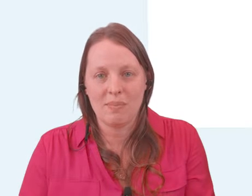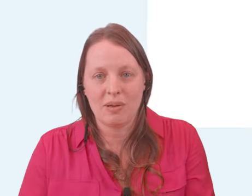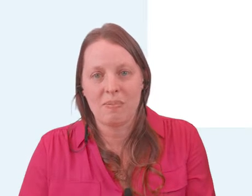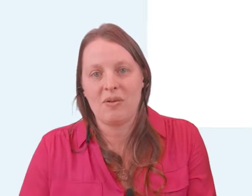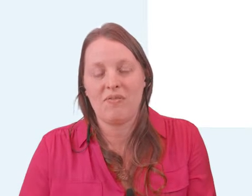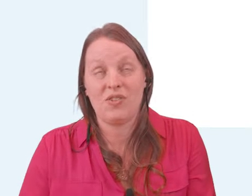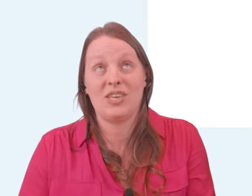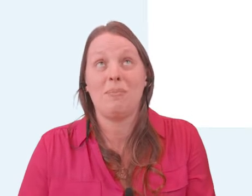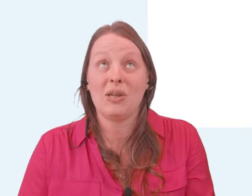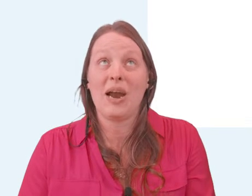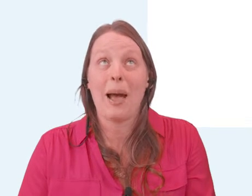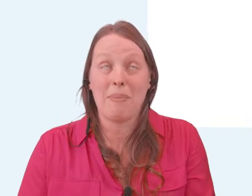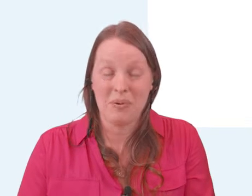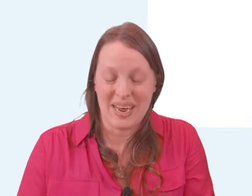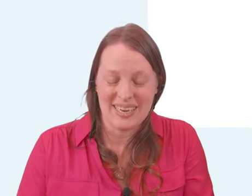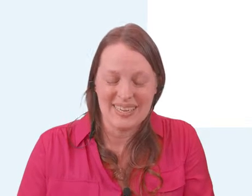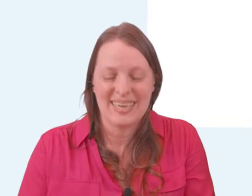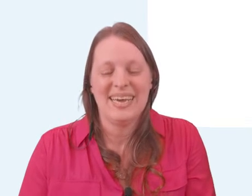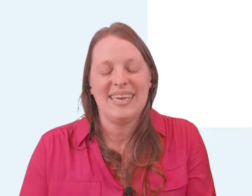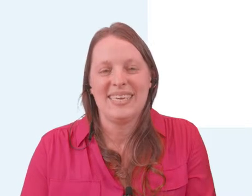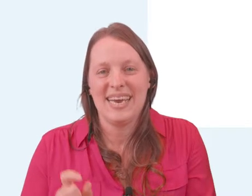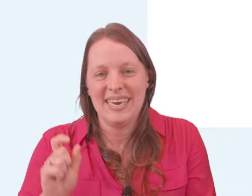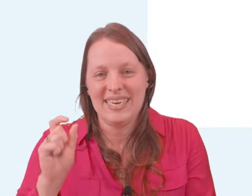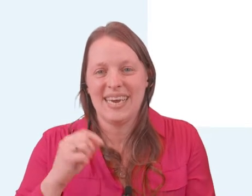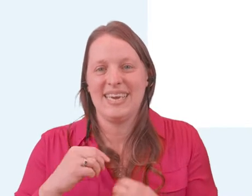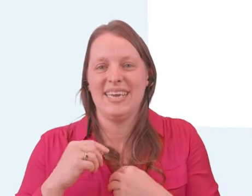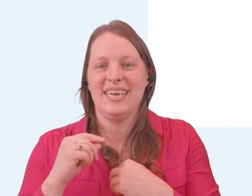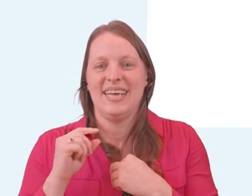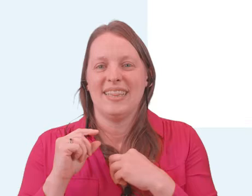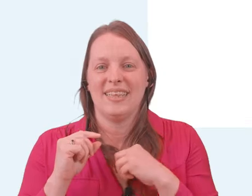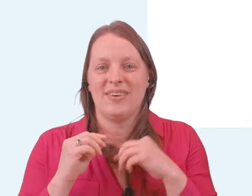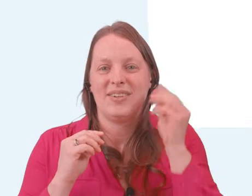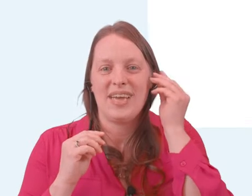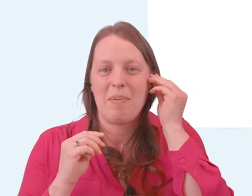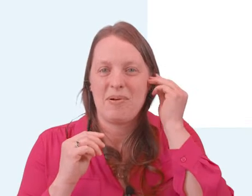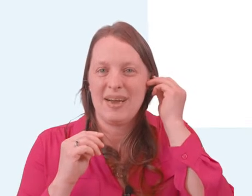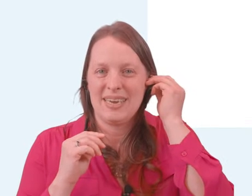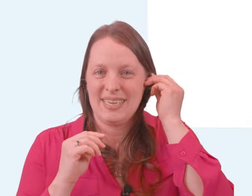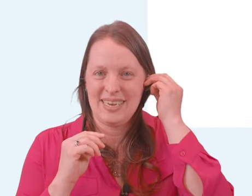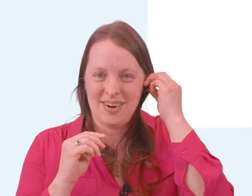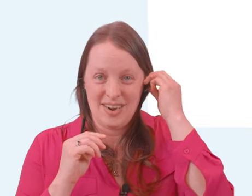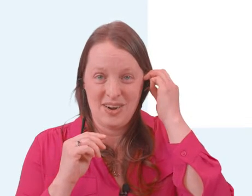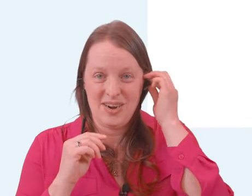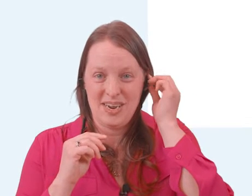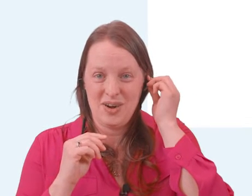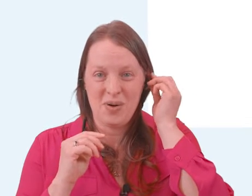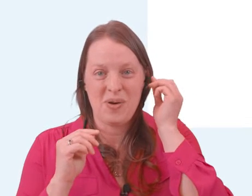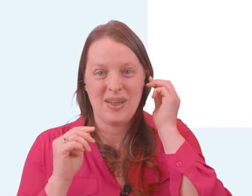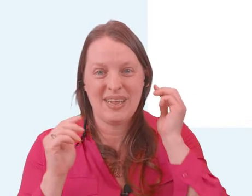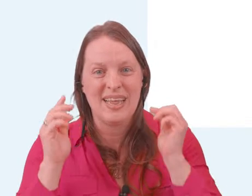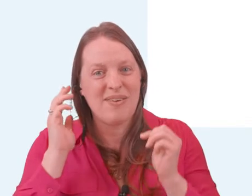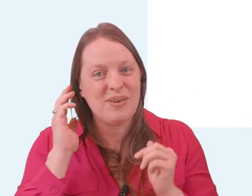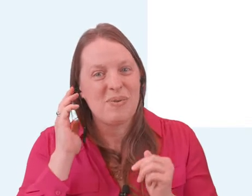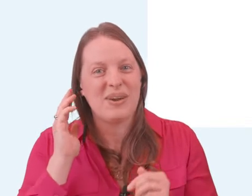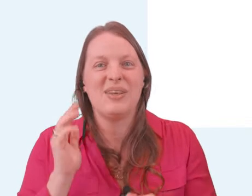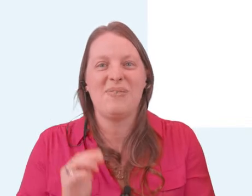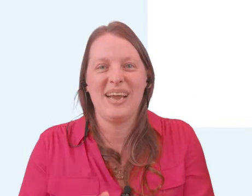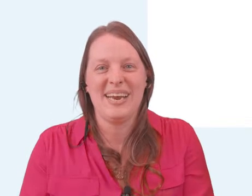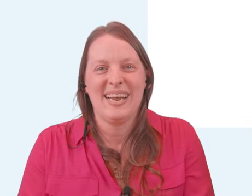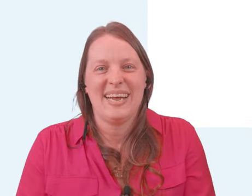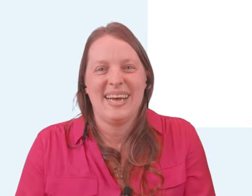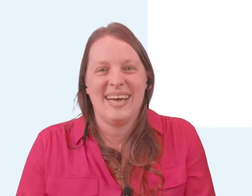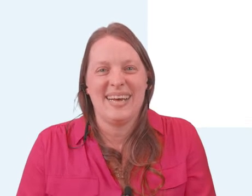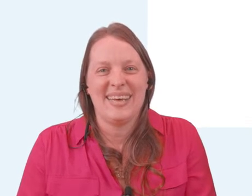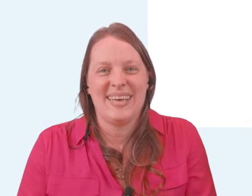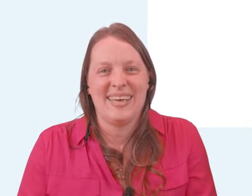our vestibular apparatus, tiny little apparatus in our inner ear, one on the left and one on the